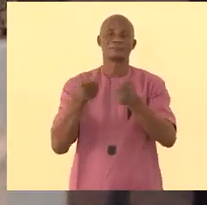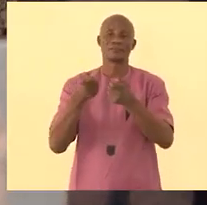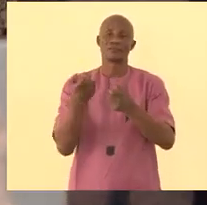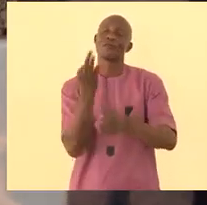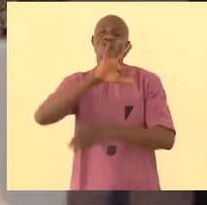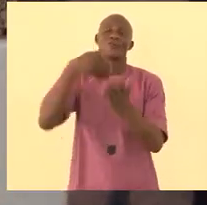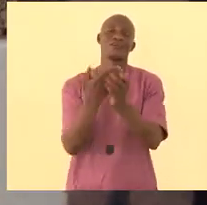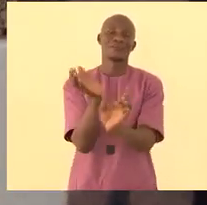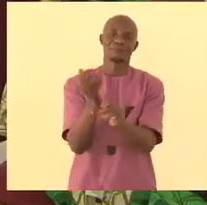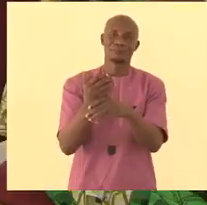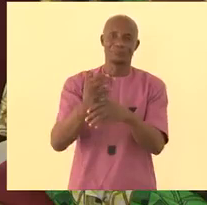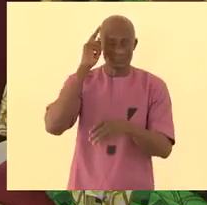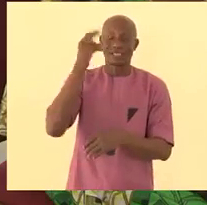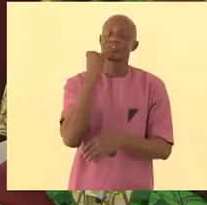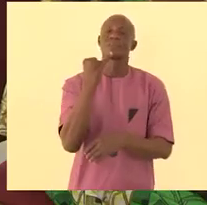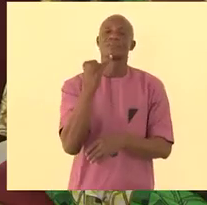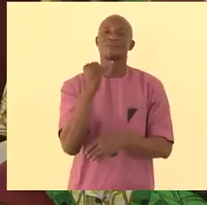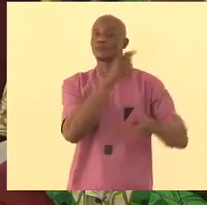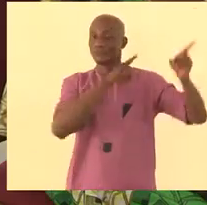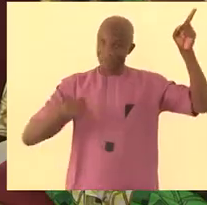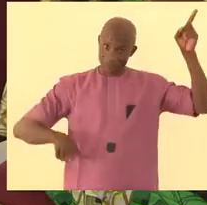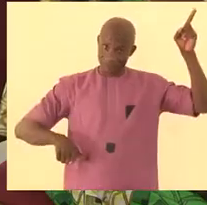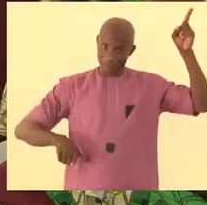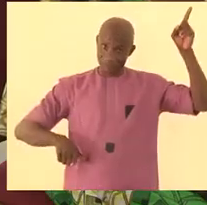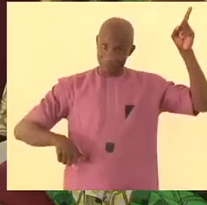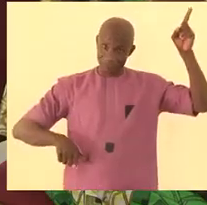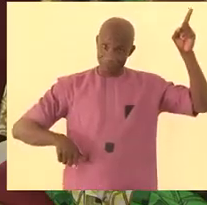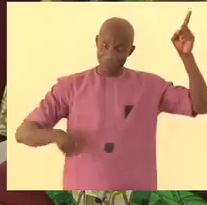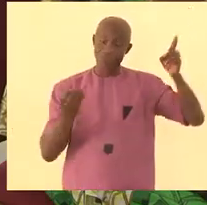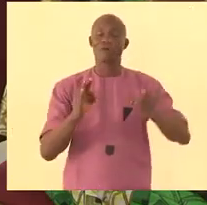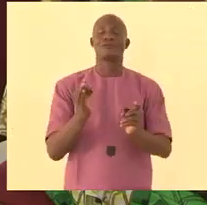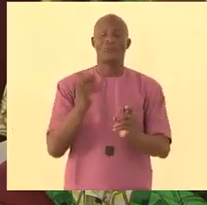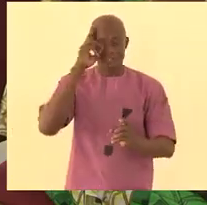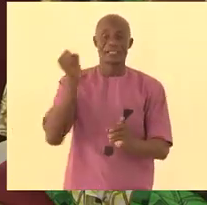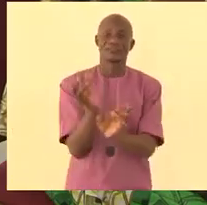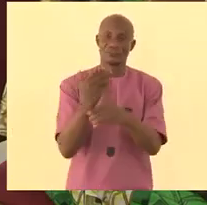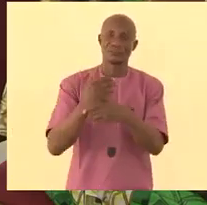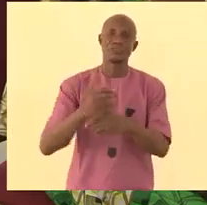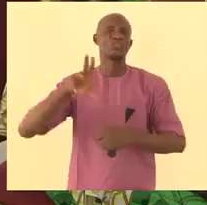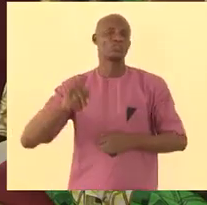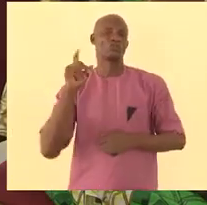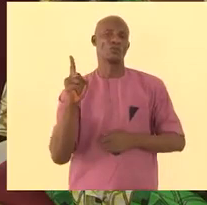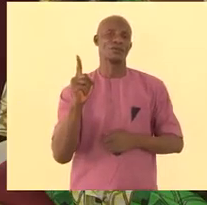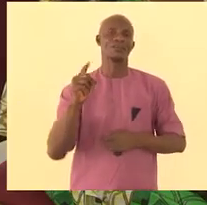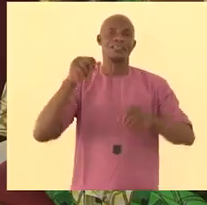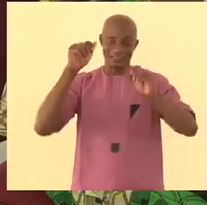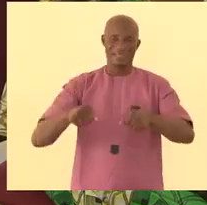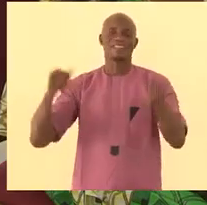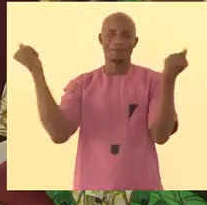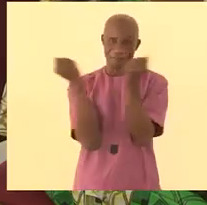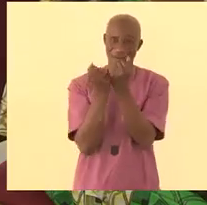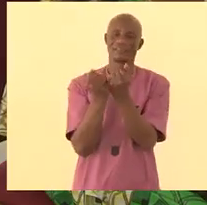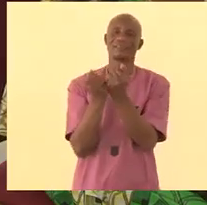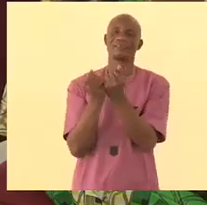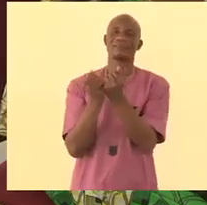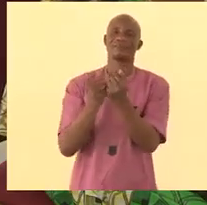of his creation. He is the Lord of his creation. And no one can wrestle the